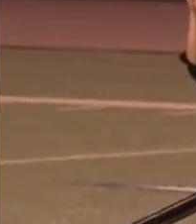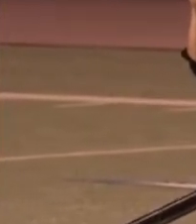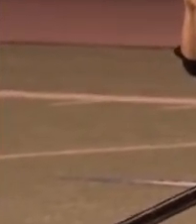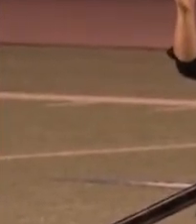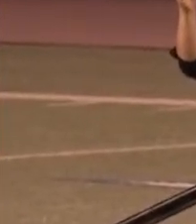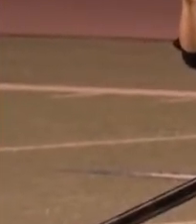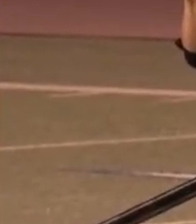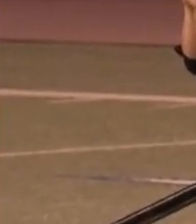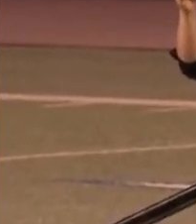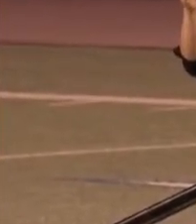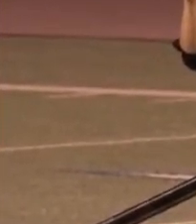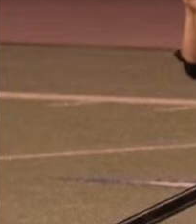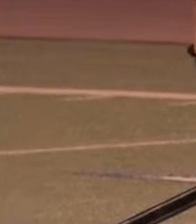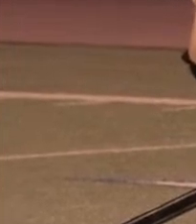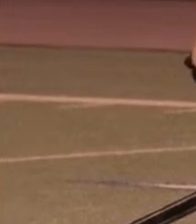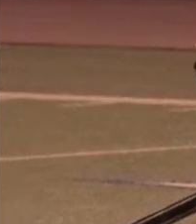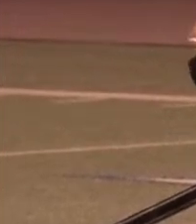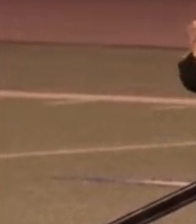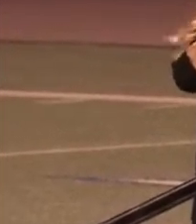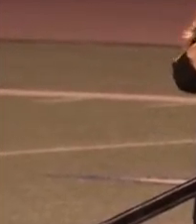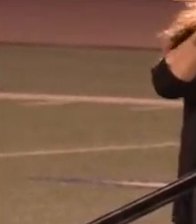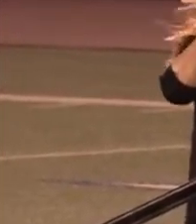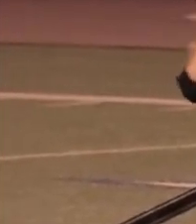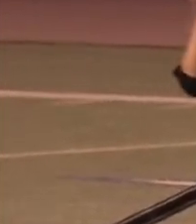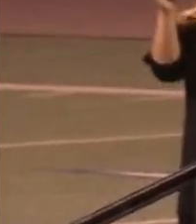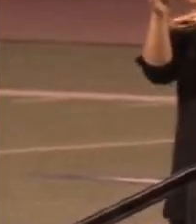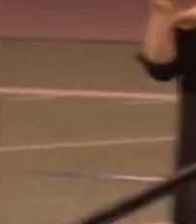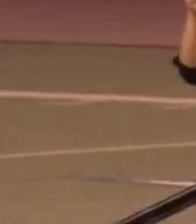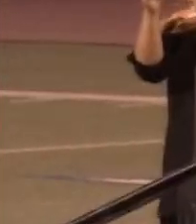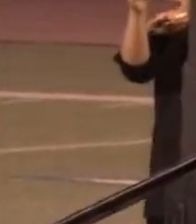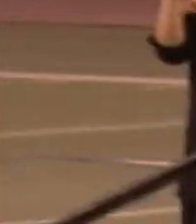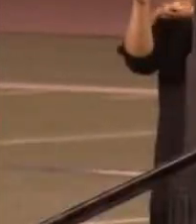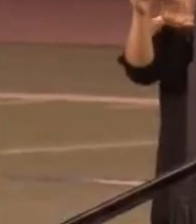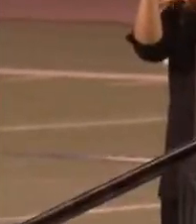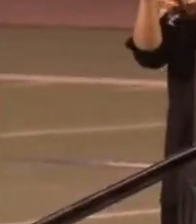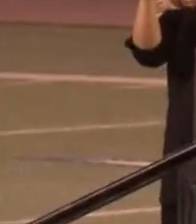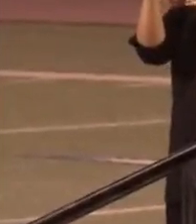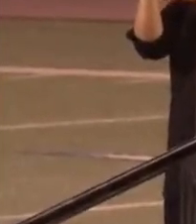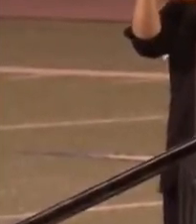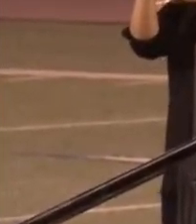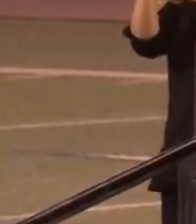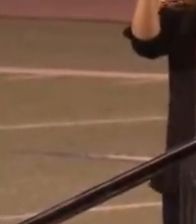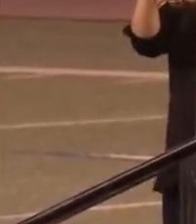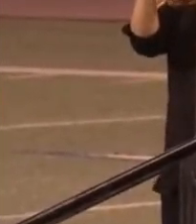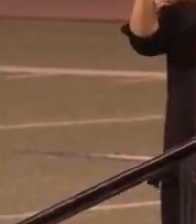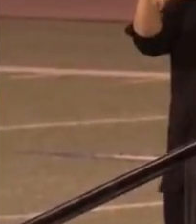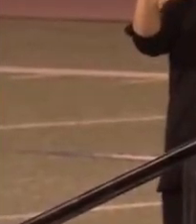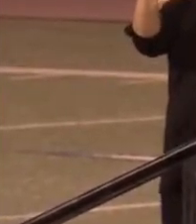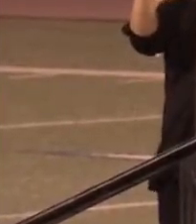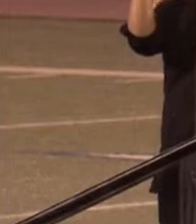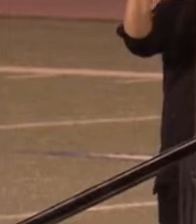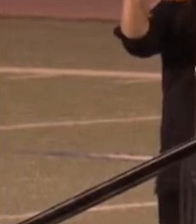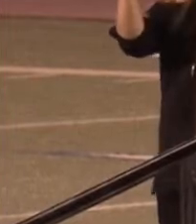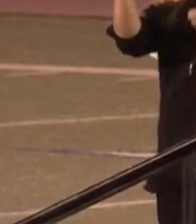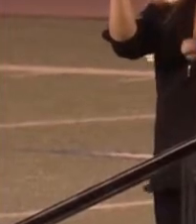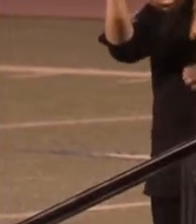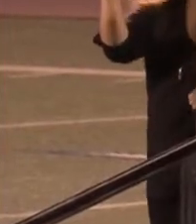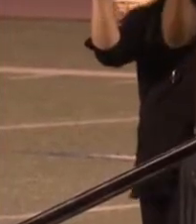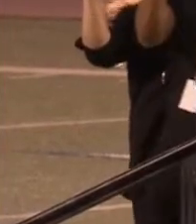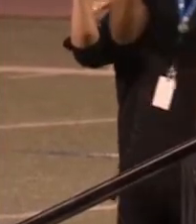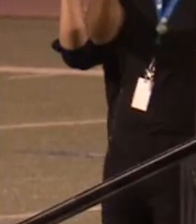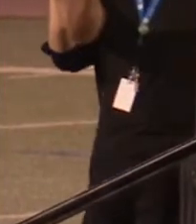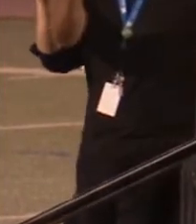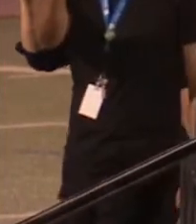And now for the turning of the tassels. Will our senior class president please join me at the front